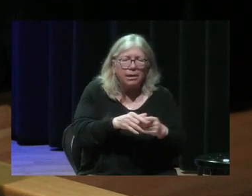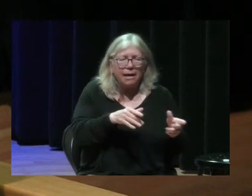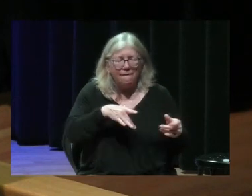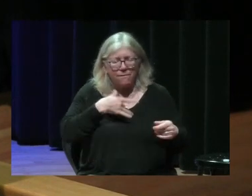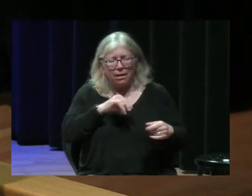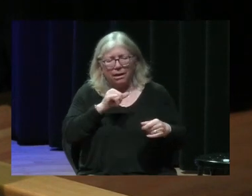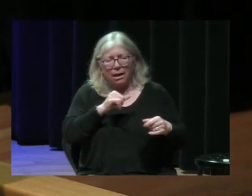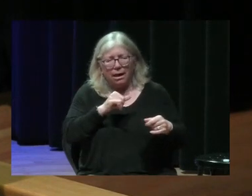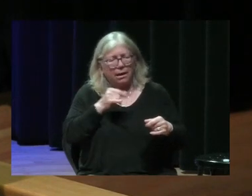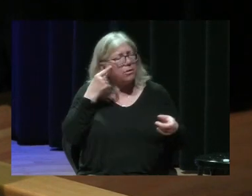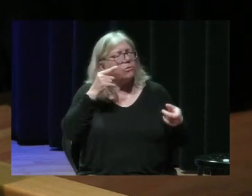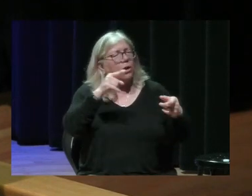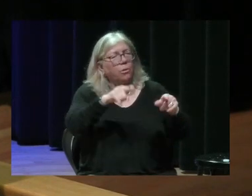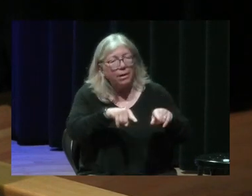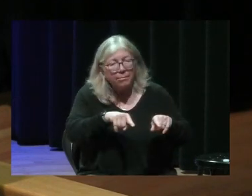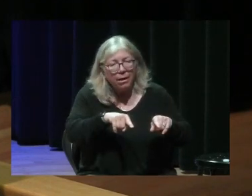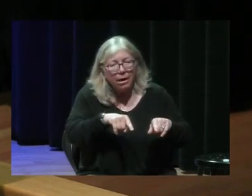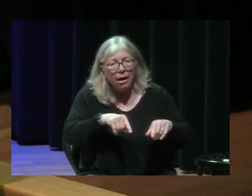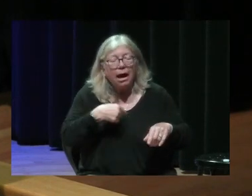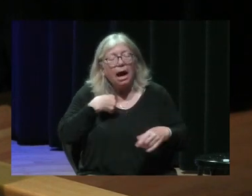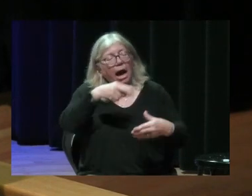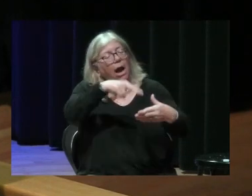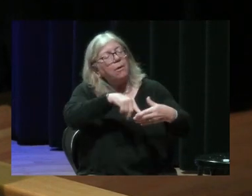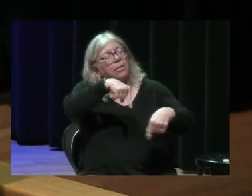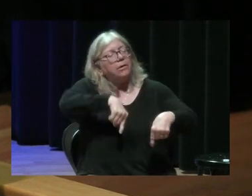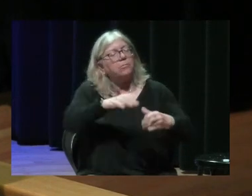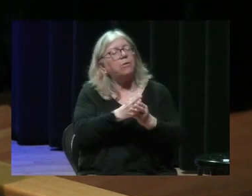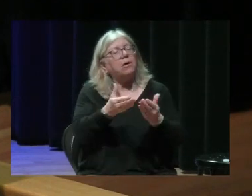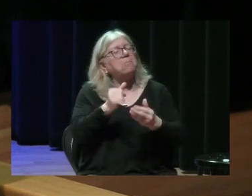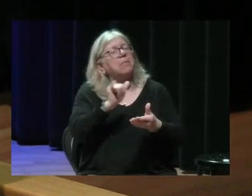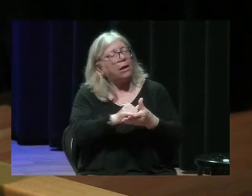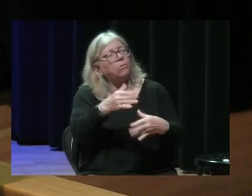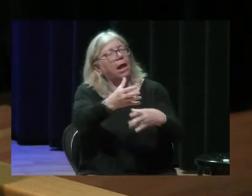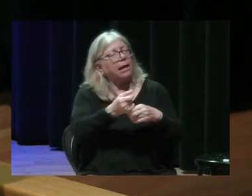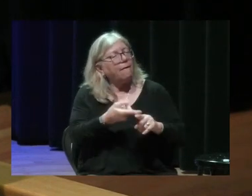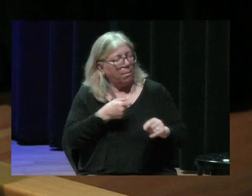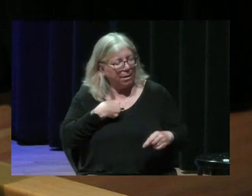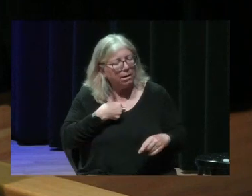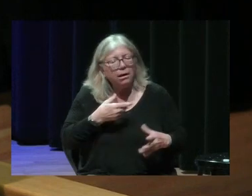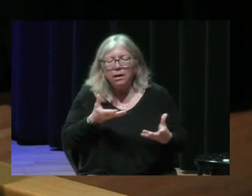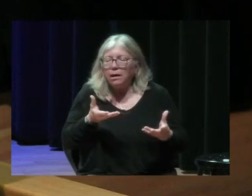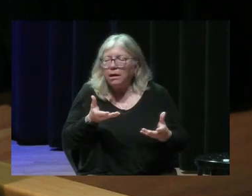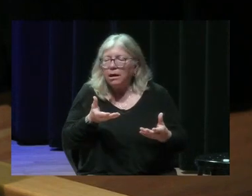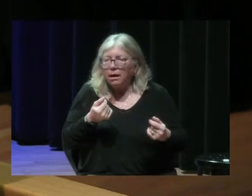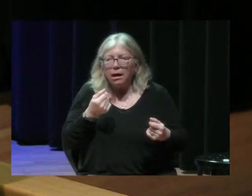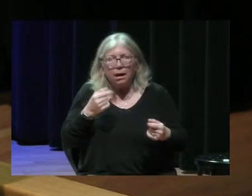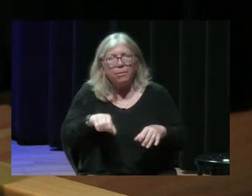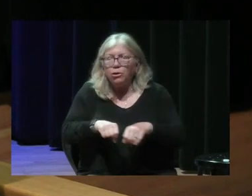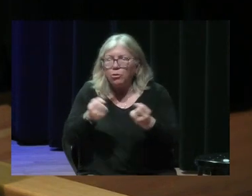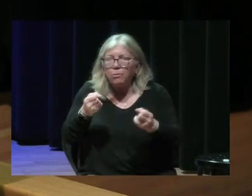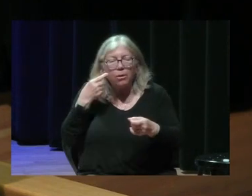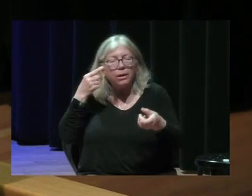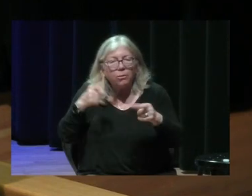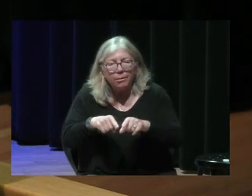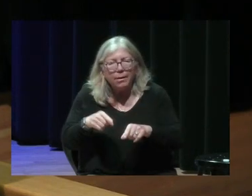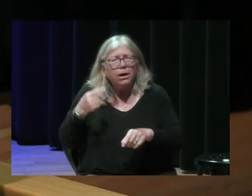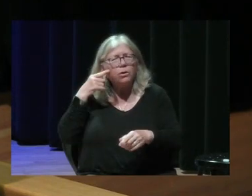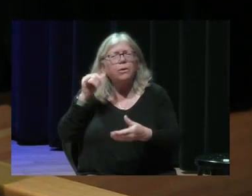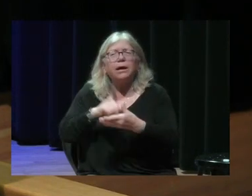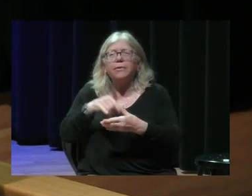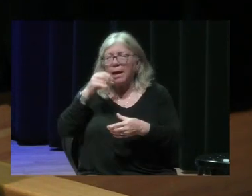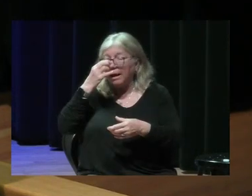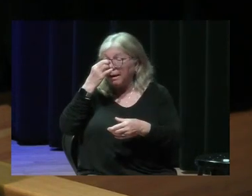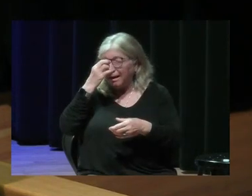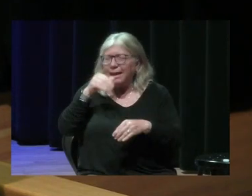like there was sort of an agreement. Like, I read this book, this is what I get out of it. And you sort of broke the agreement. You hear that in some of